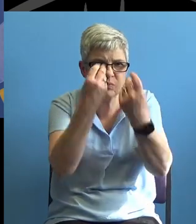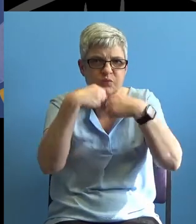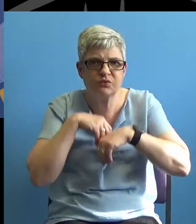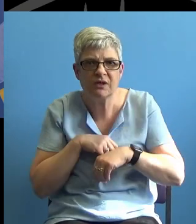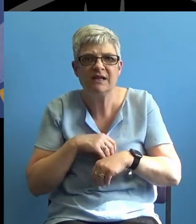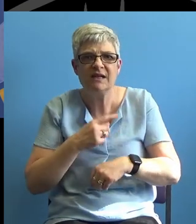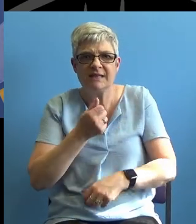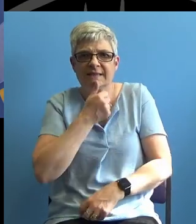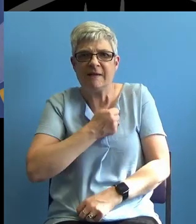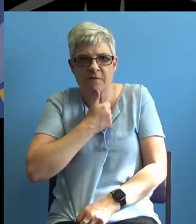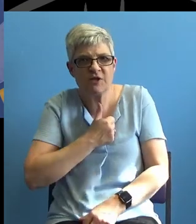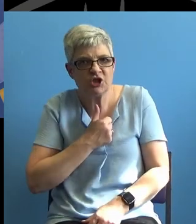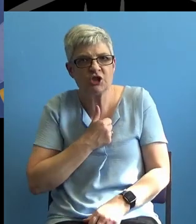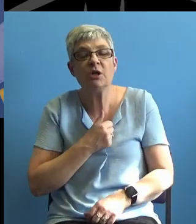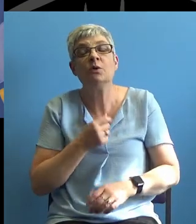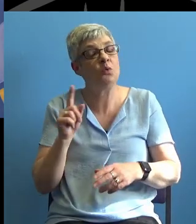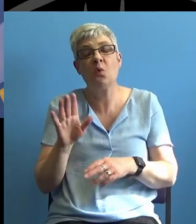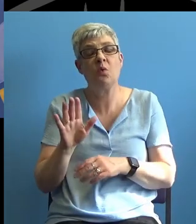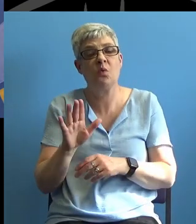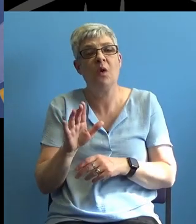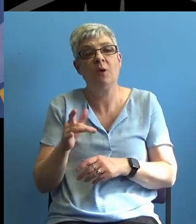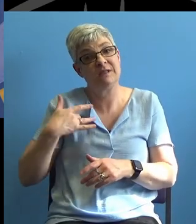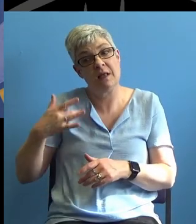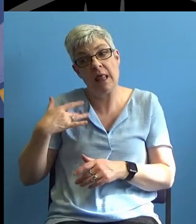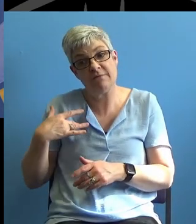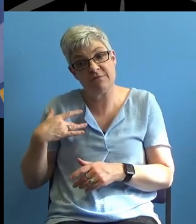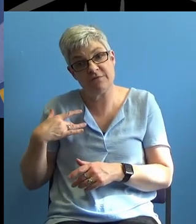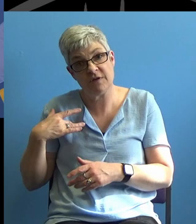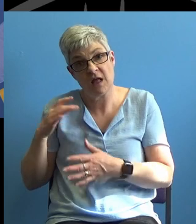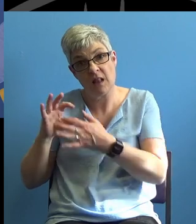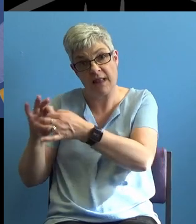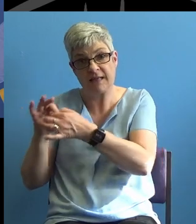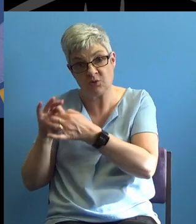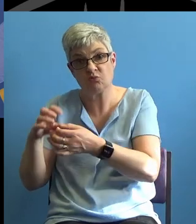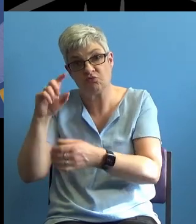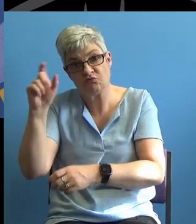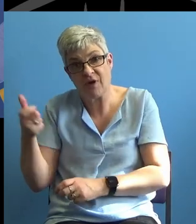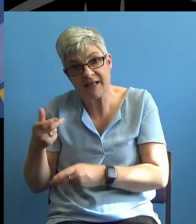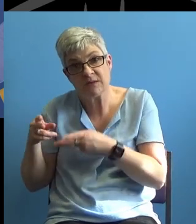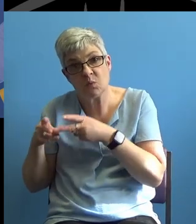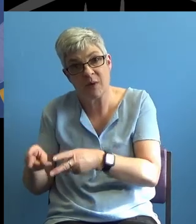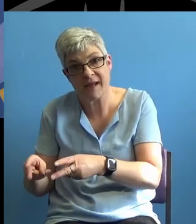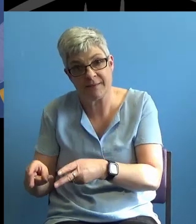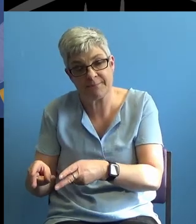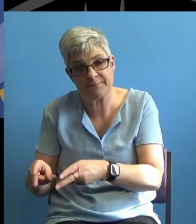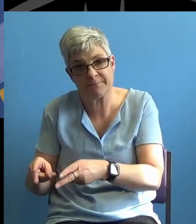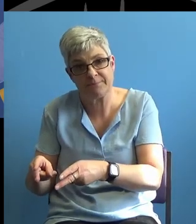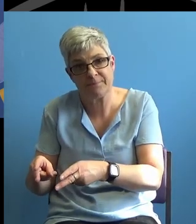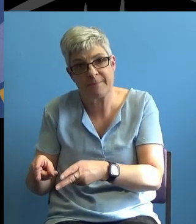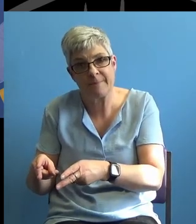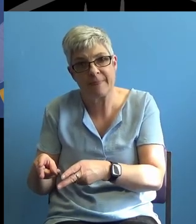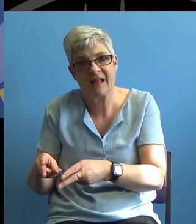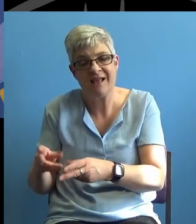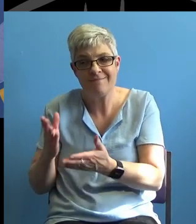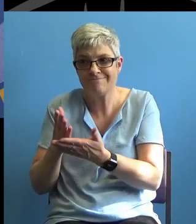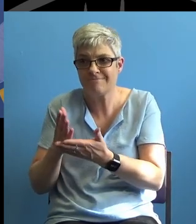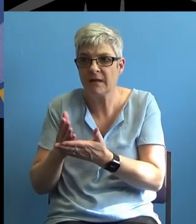and self-indulgence. Rather, we are to live according to the way of Christ, the kind